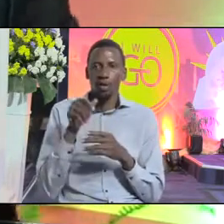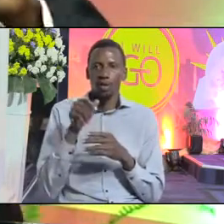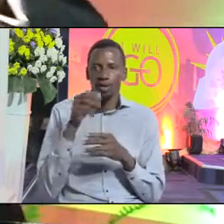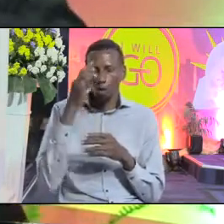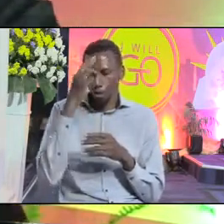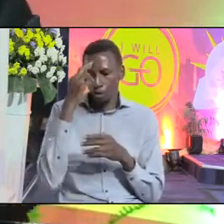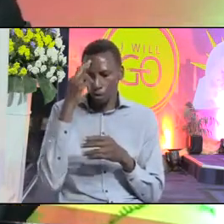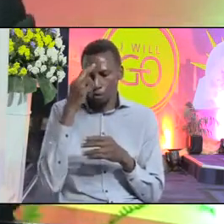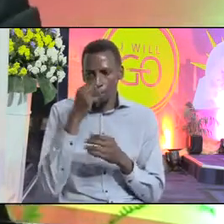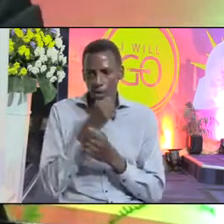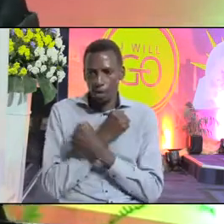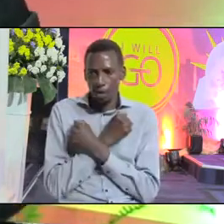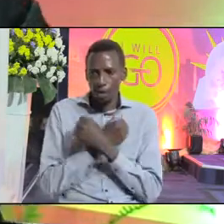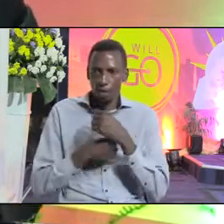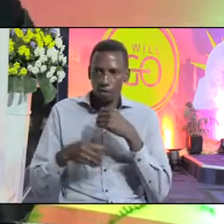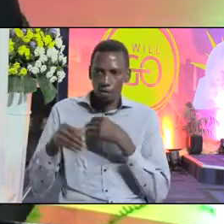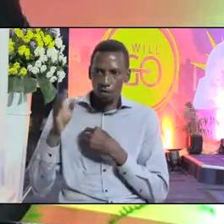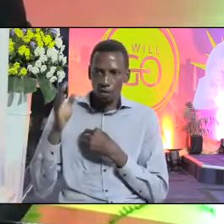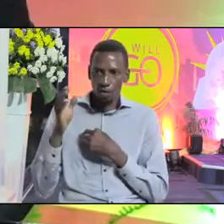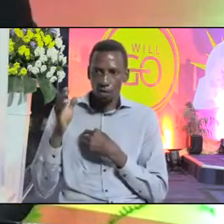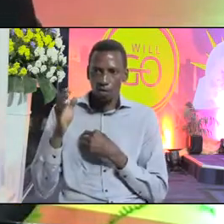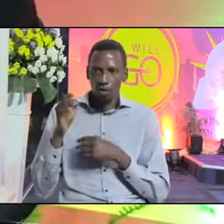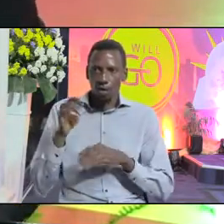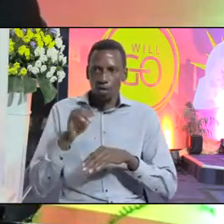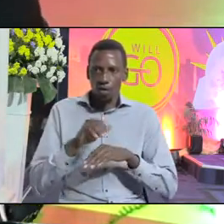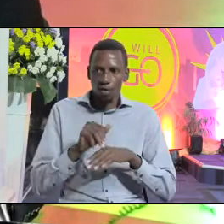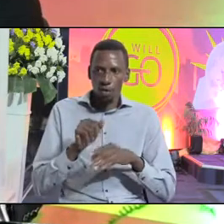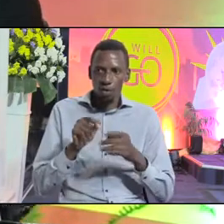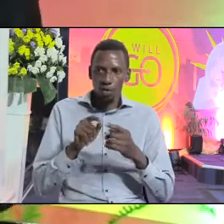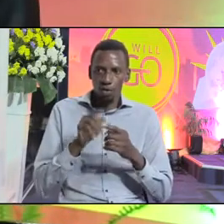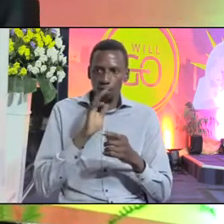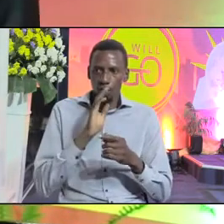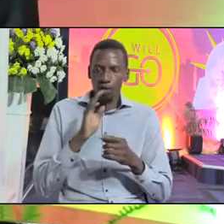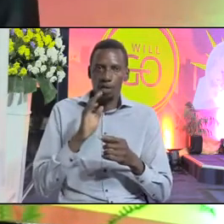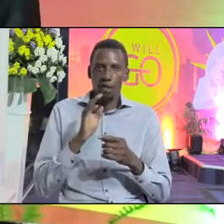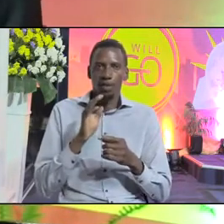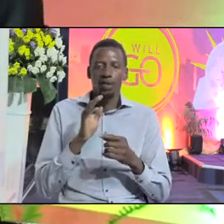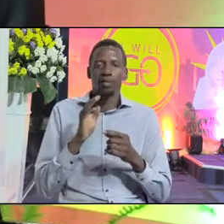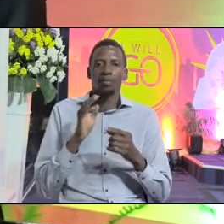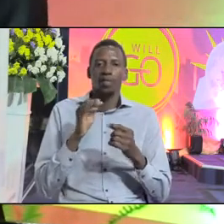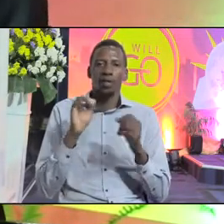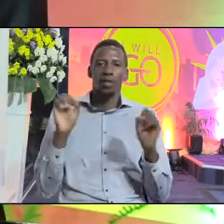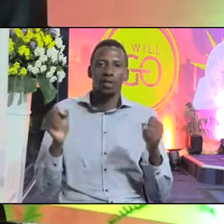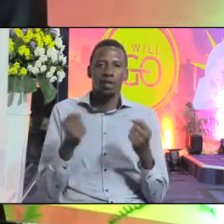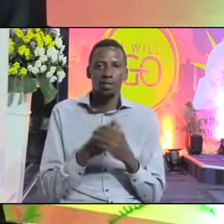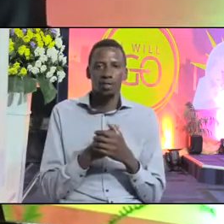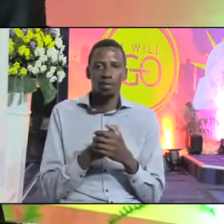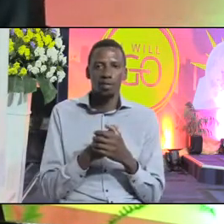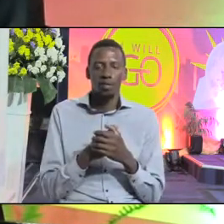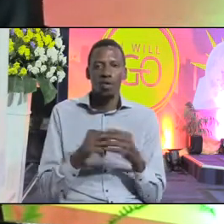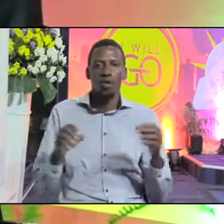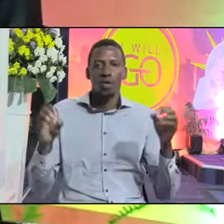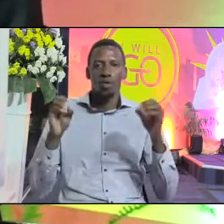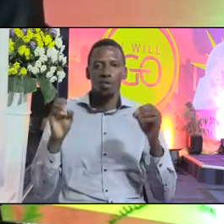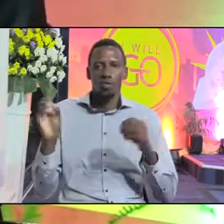of God, called to be saints. Oh, Nairobi, New